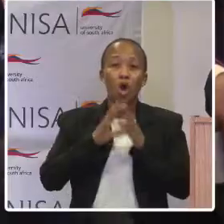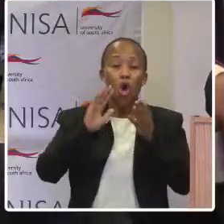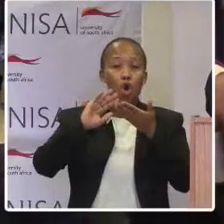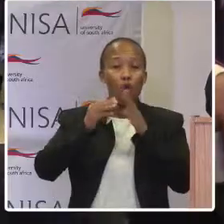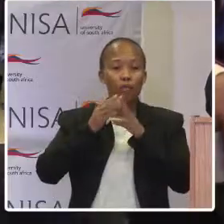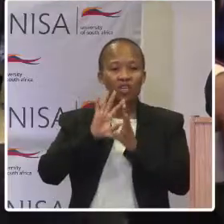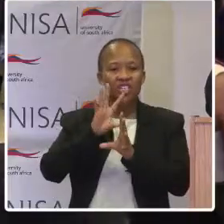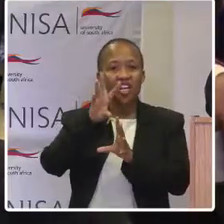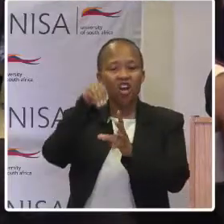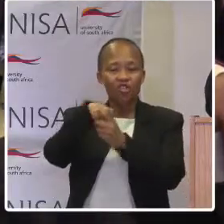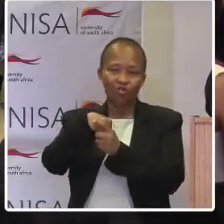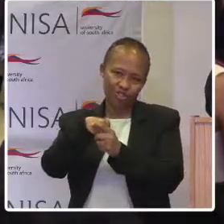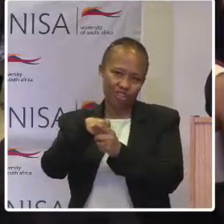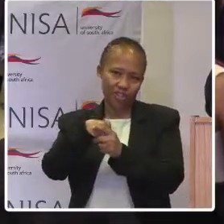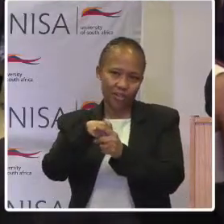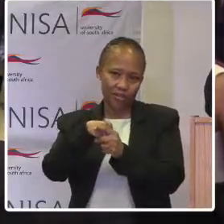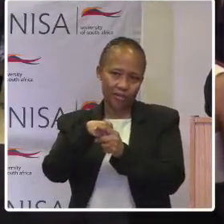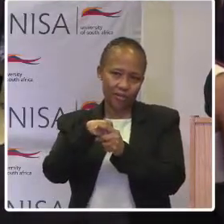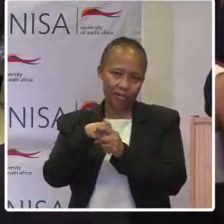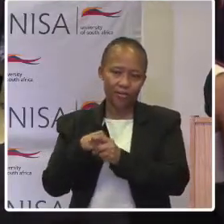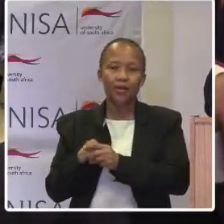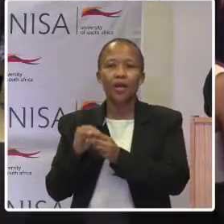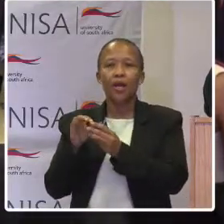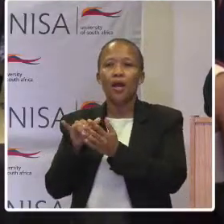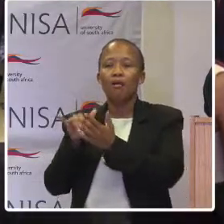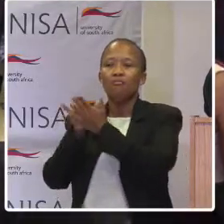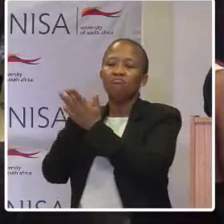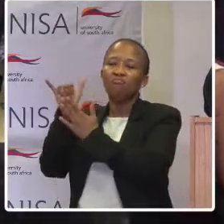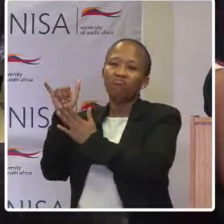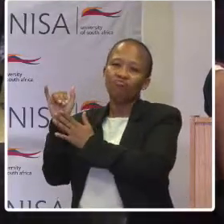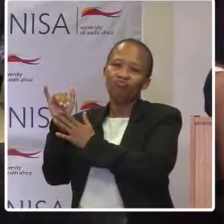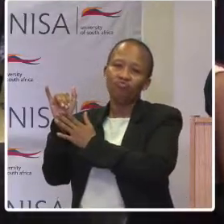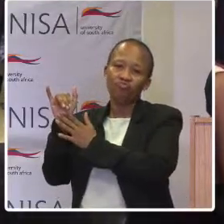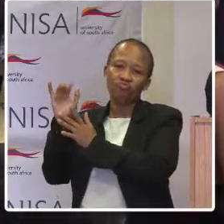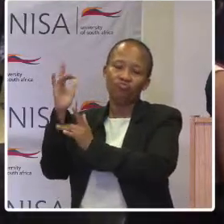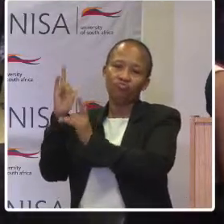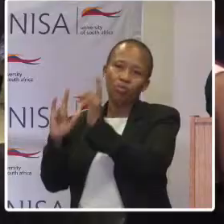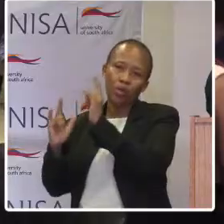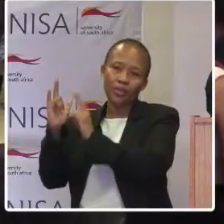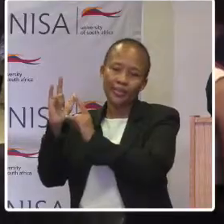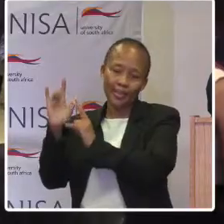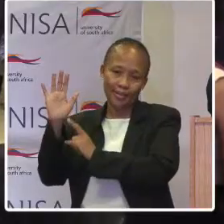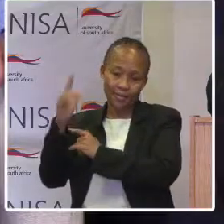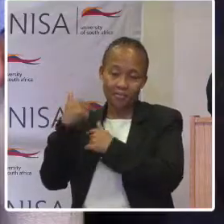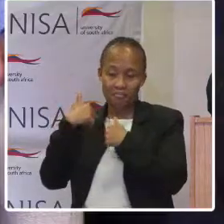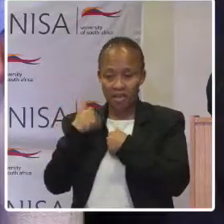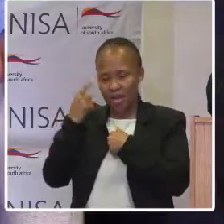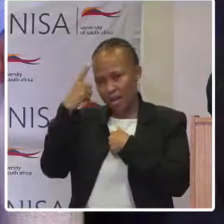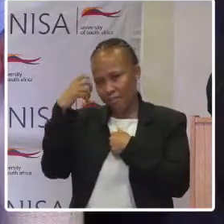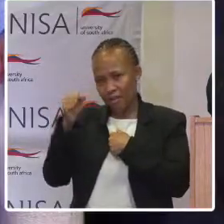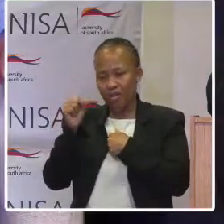inclusion, Aerotropolis is a new concept. I believe that the framework is still